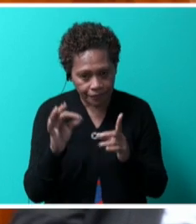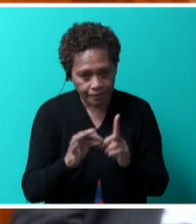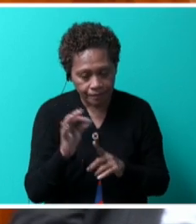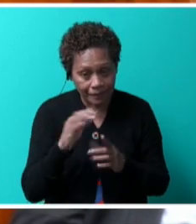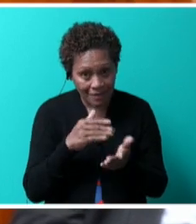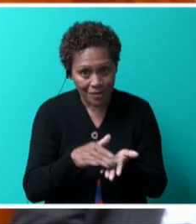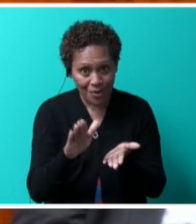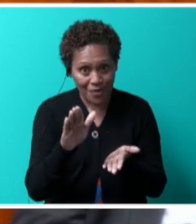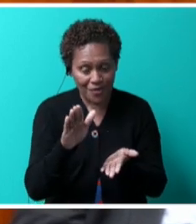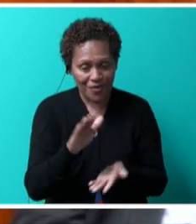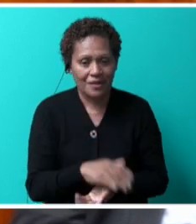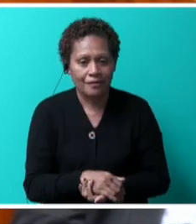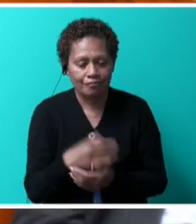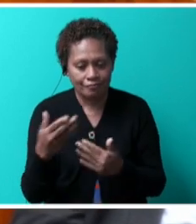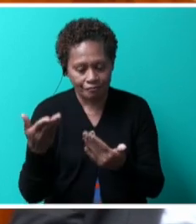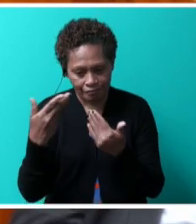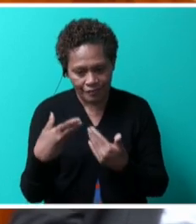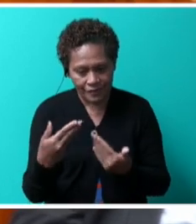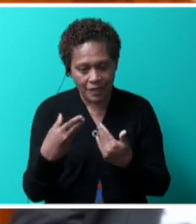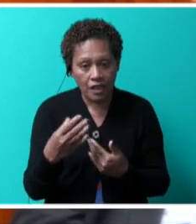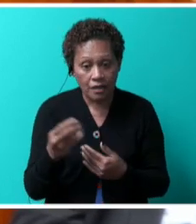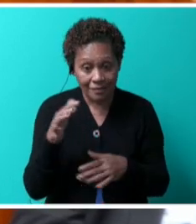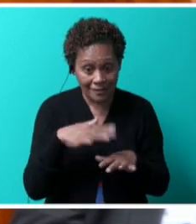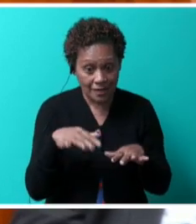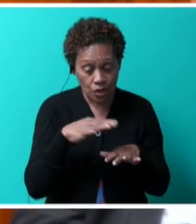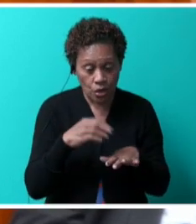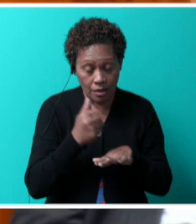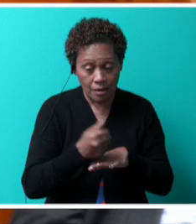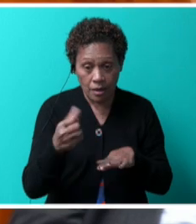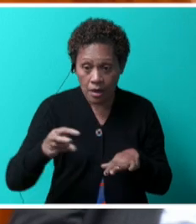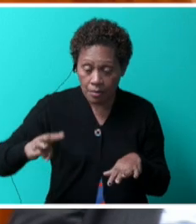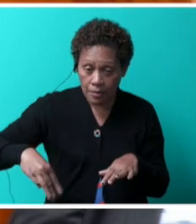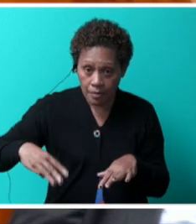been recently given from the Cabinet, and under the initial plan,